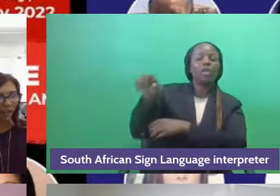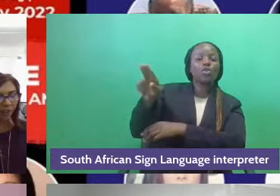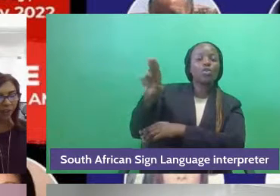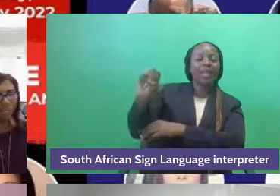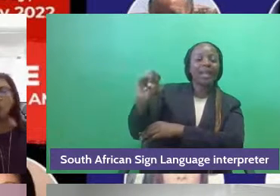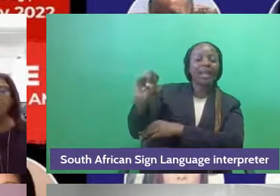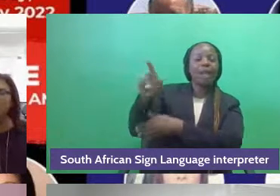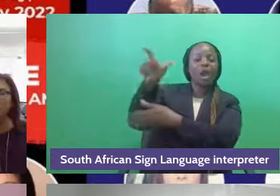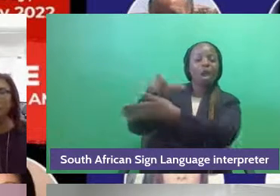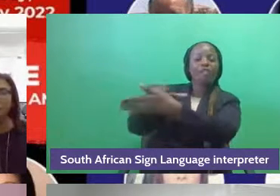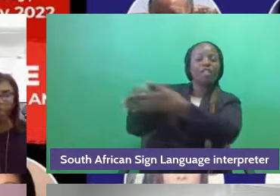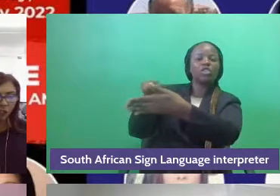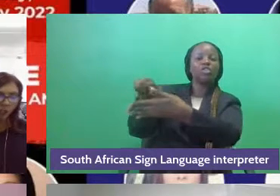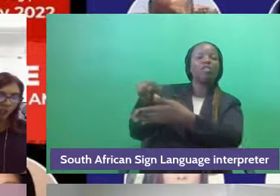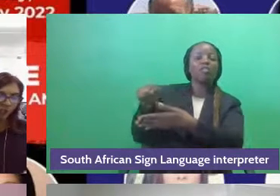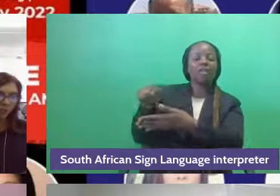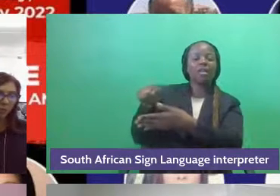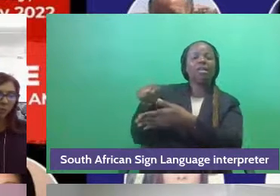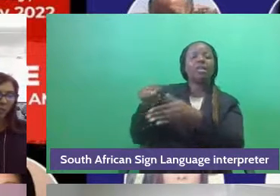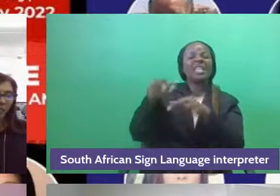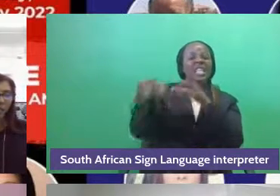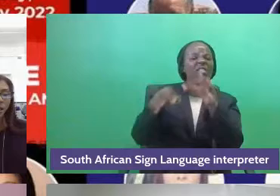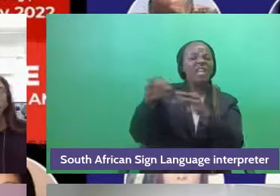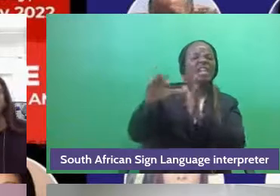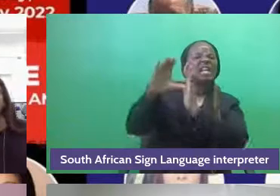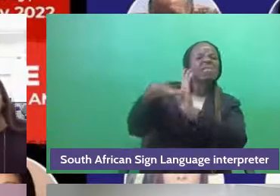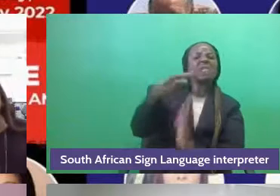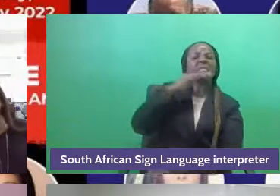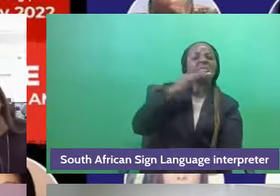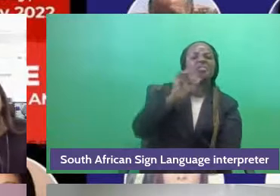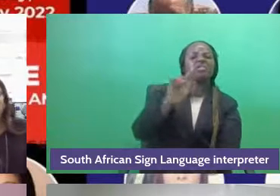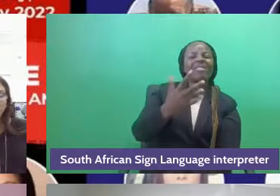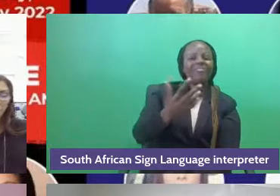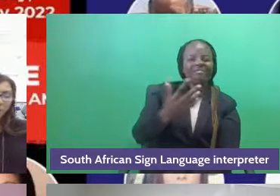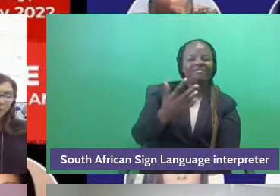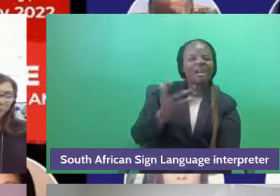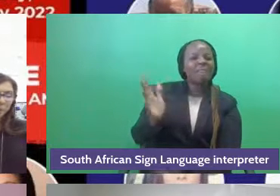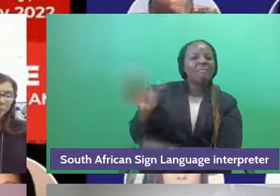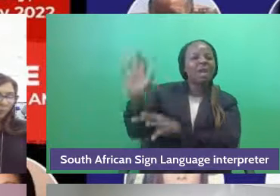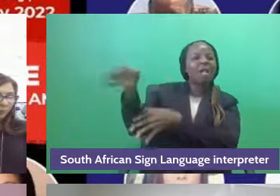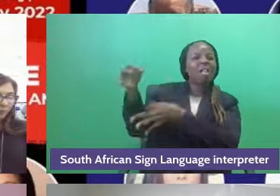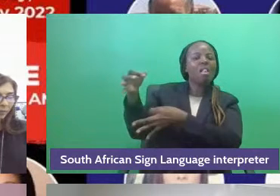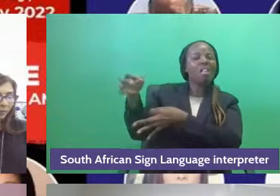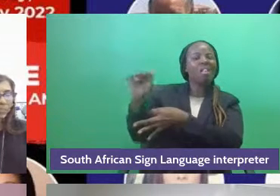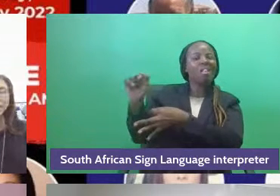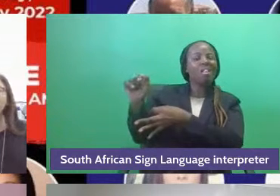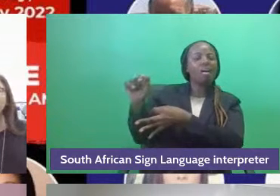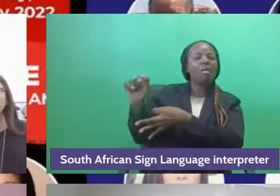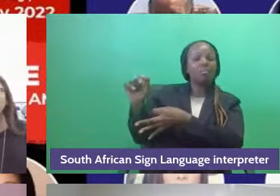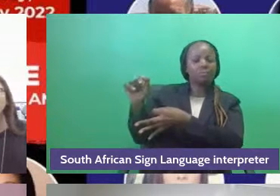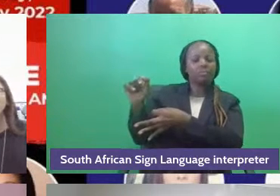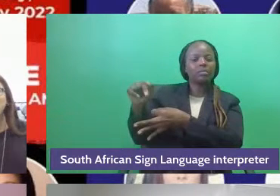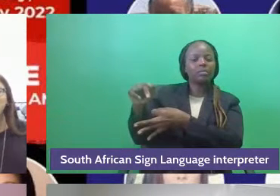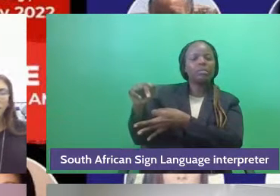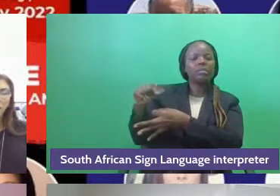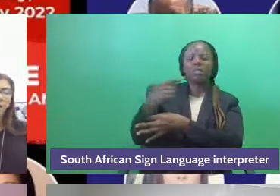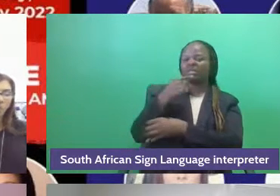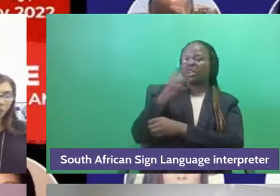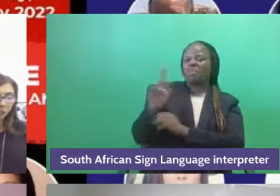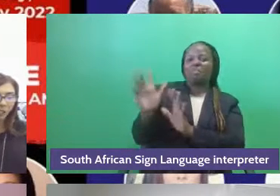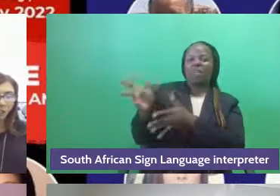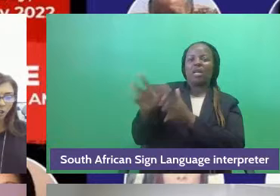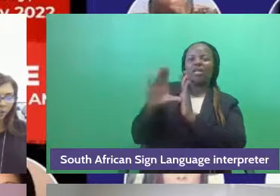actually have a specific definition of disability. What it does say in the preamble is that disability is